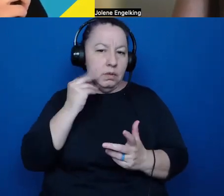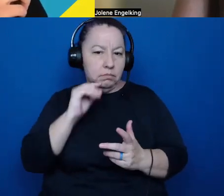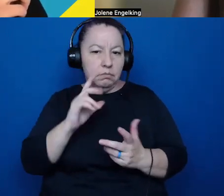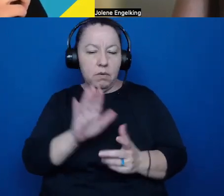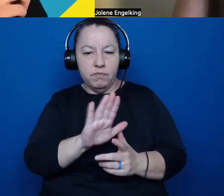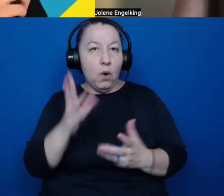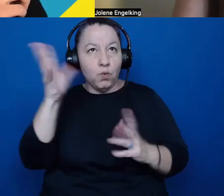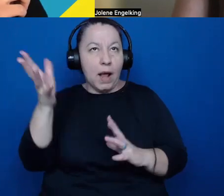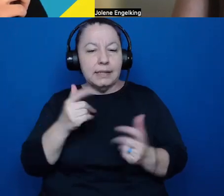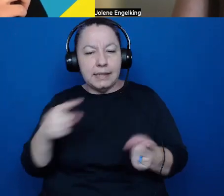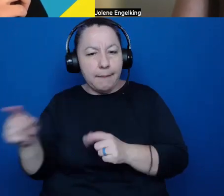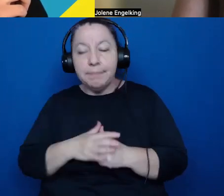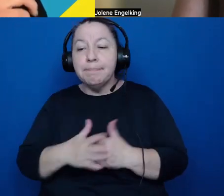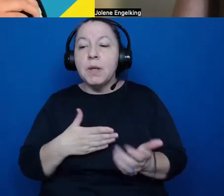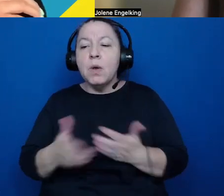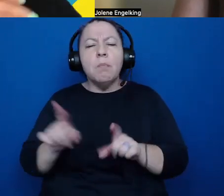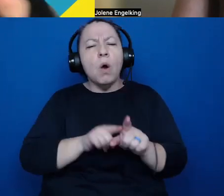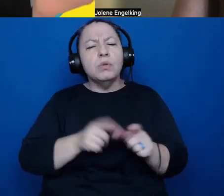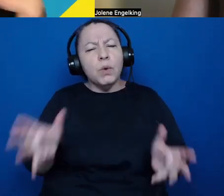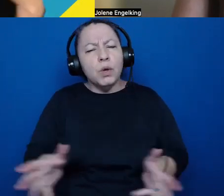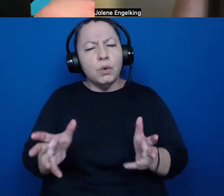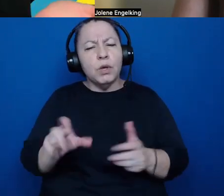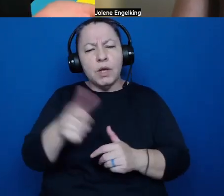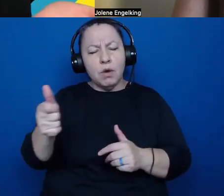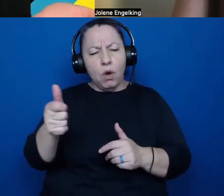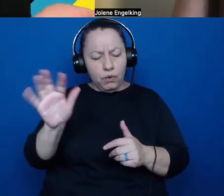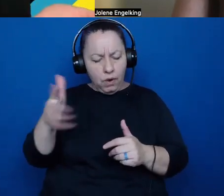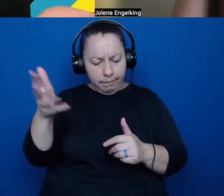encouraging the other,